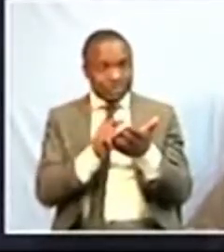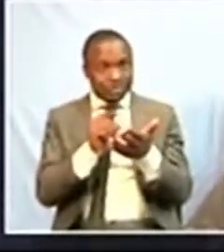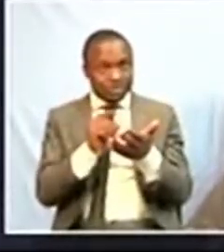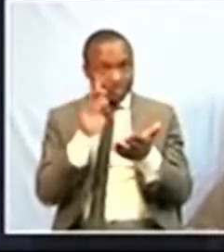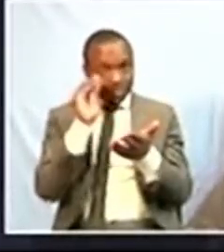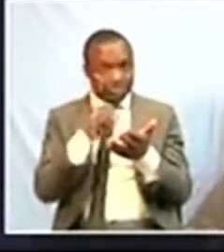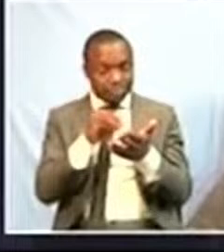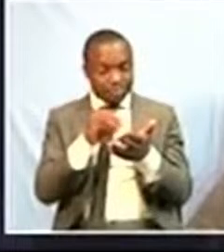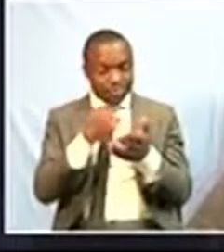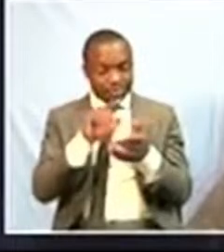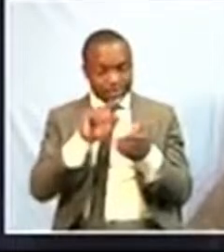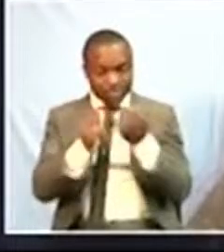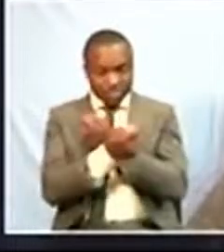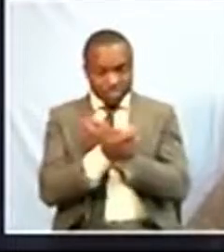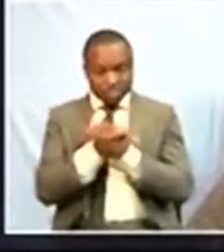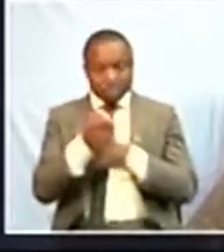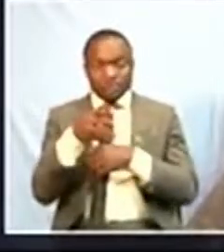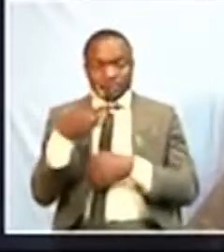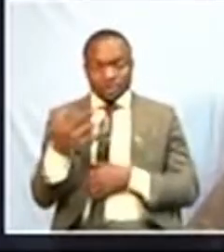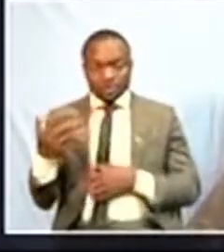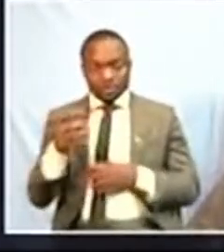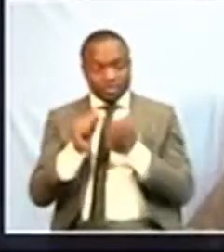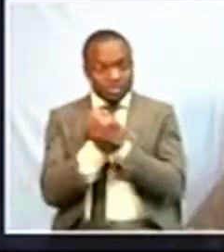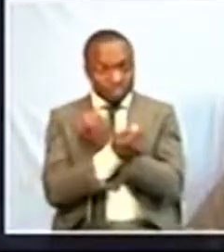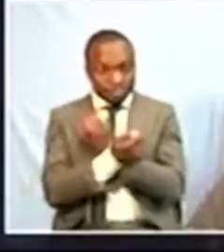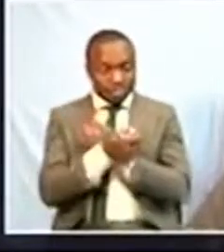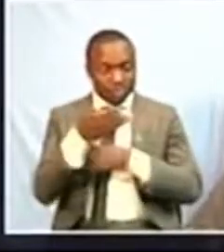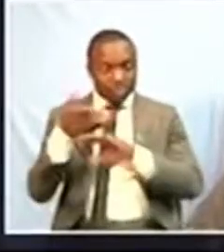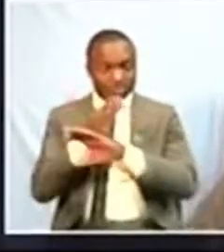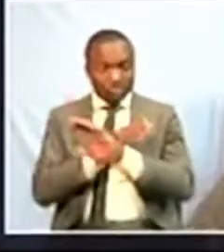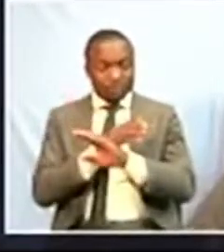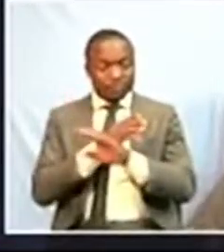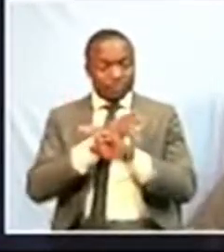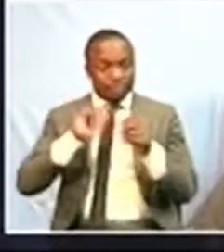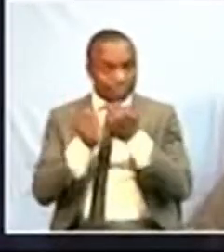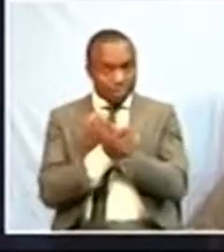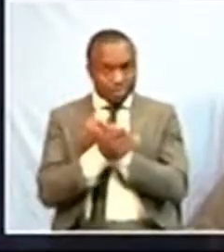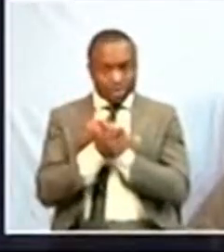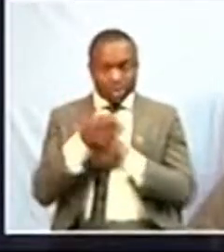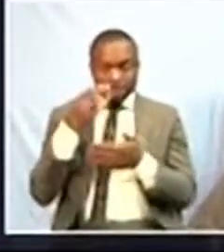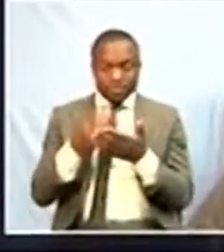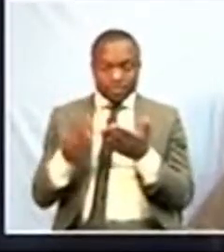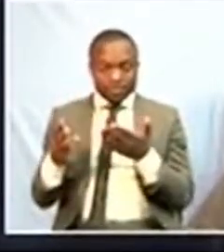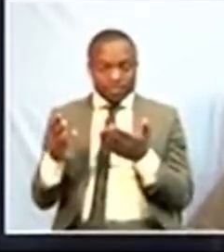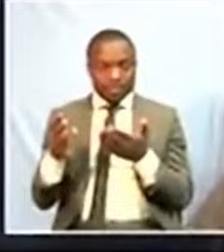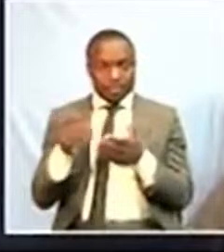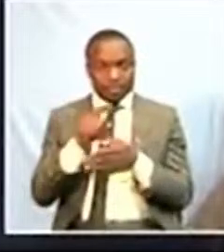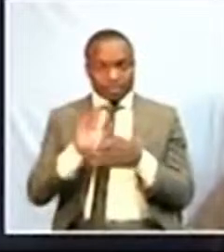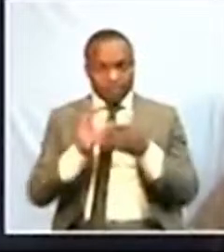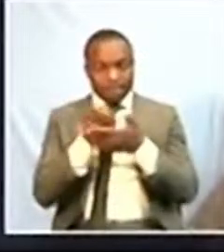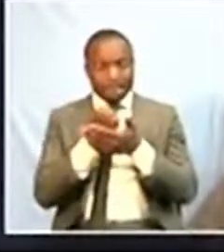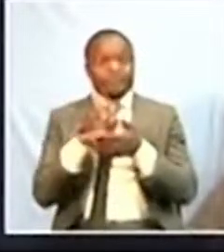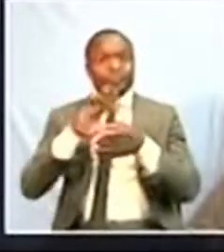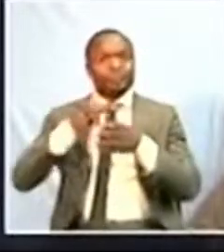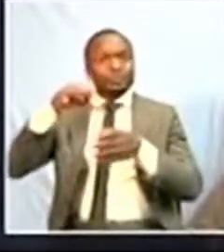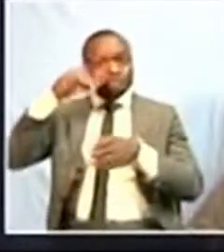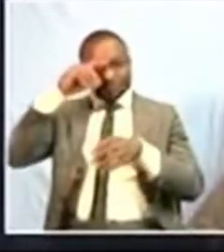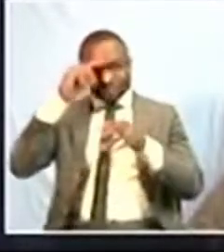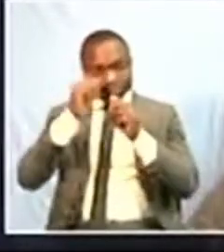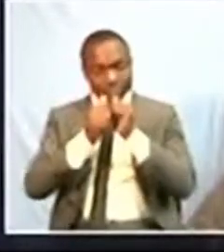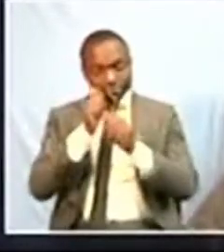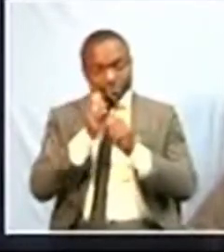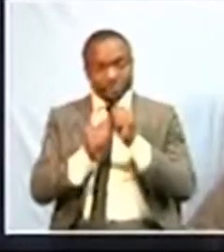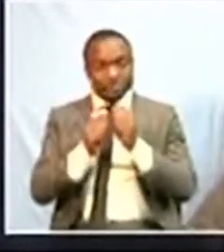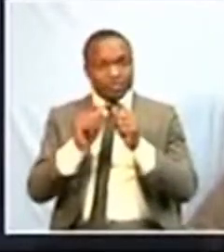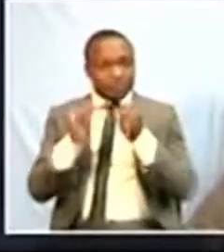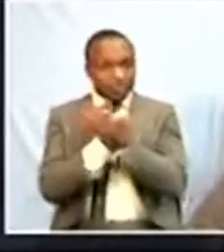material to be used. Now, before the change of that material, there was also engagement of stakeholders, because the